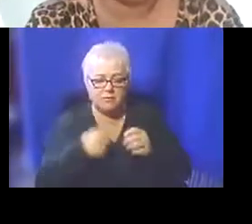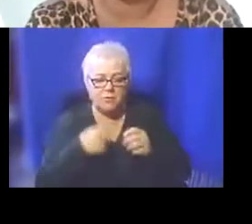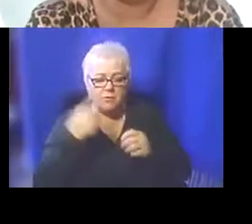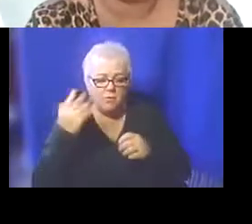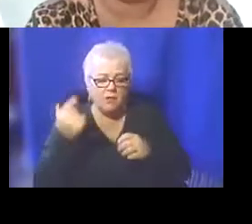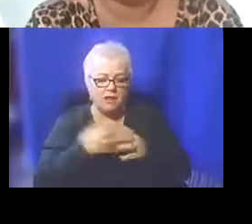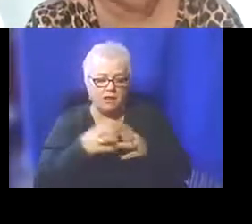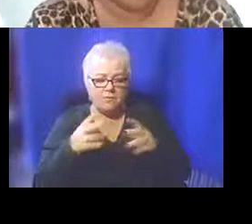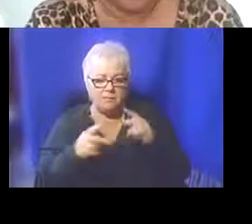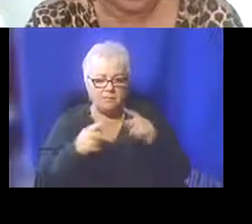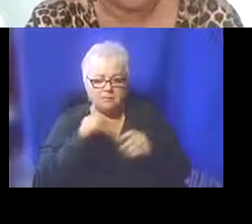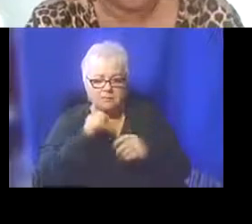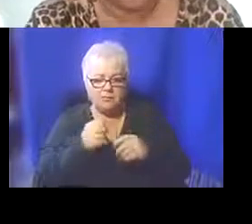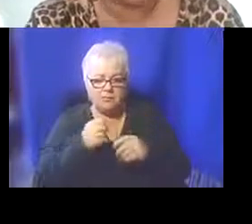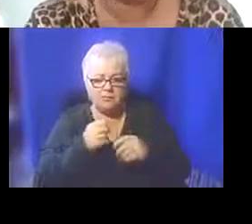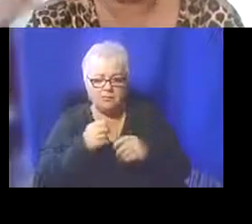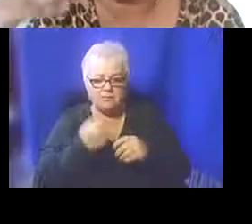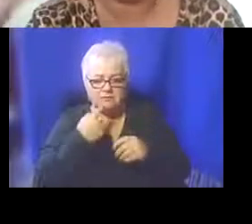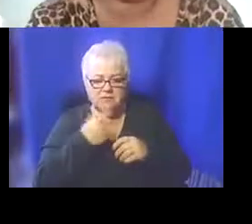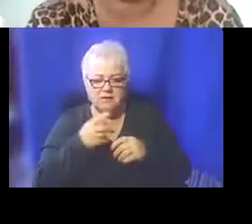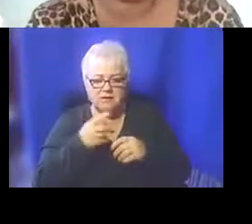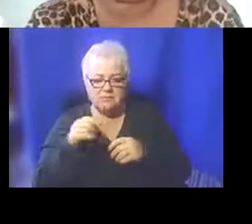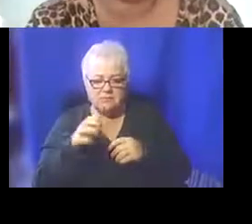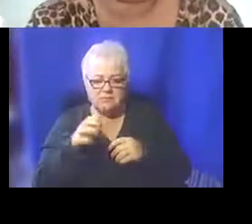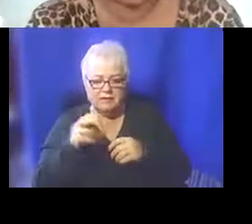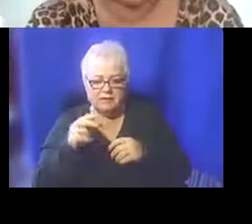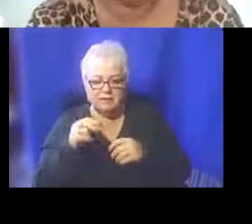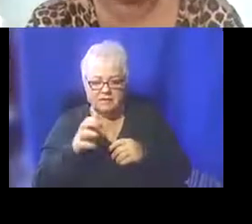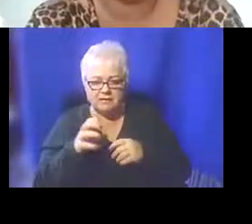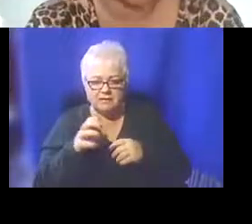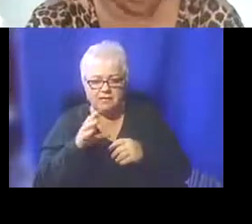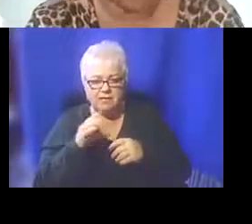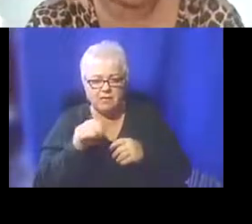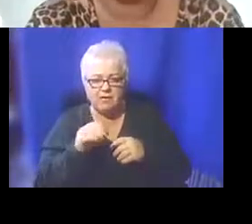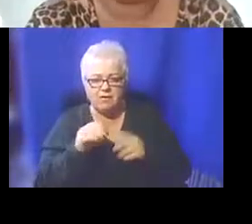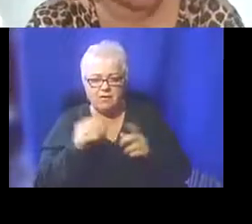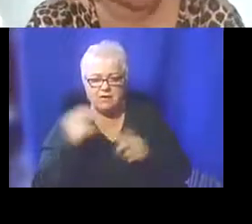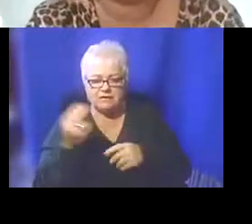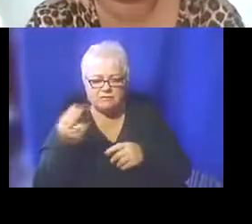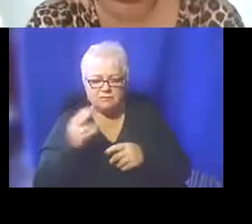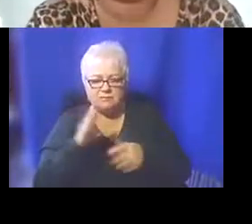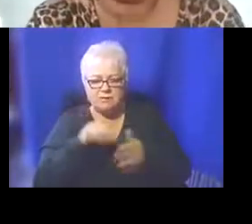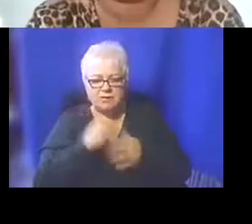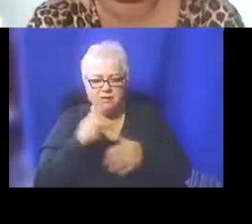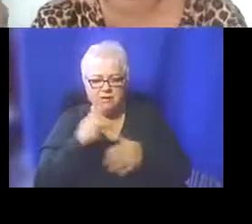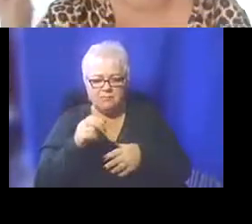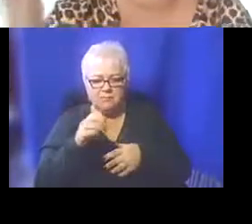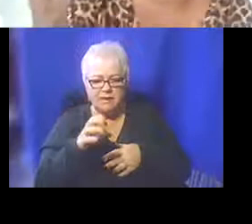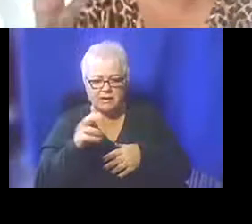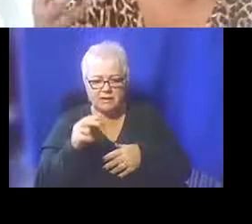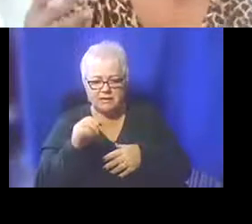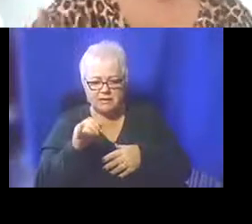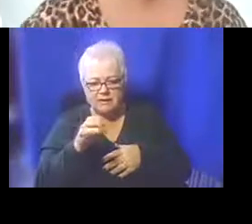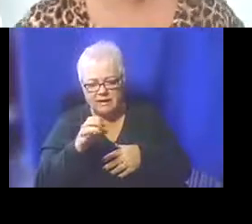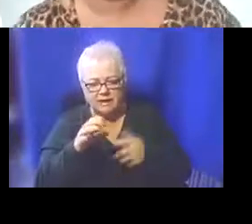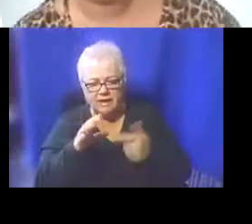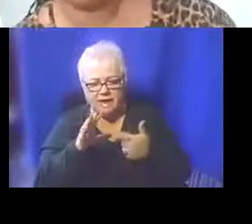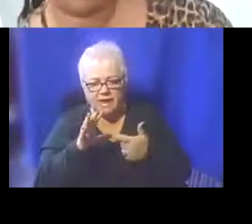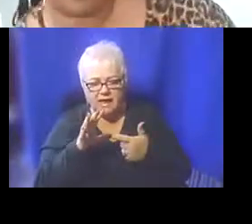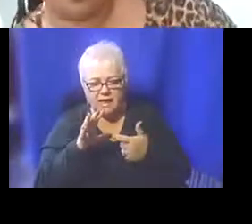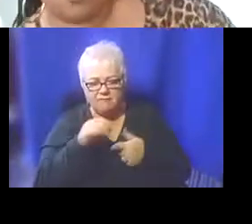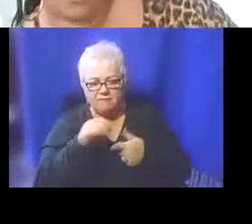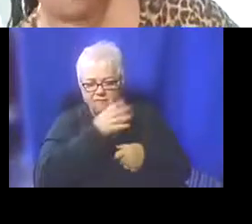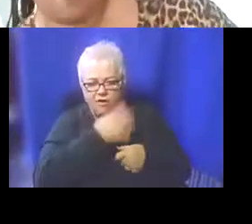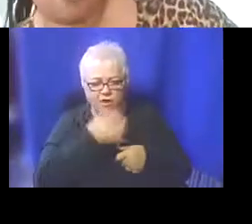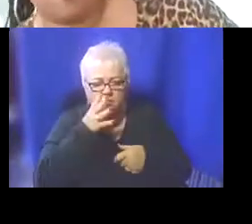a lot of folks don't say picnic, there's a whole racialized history behind picnics and